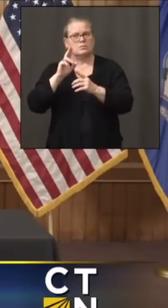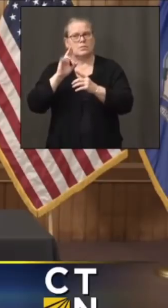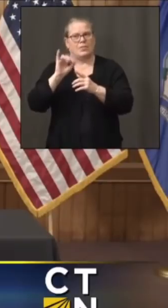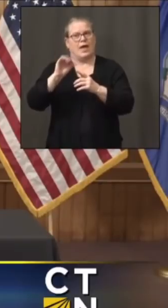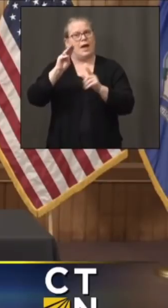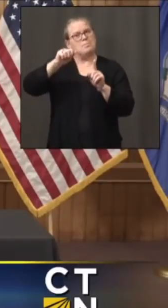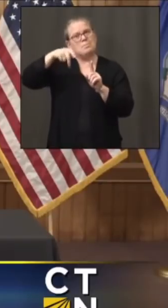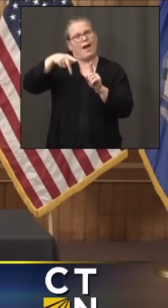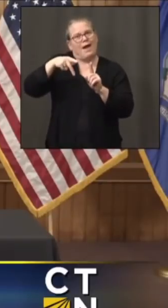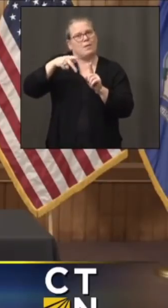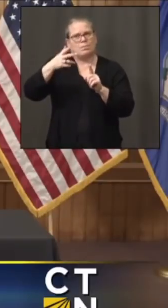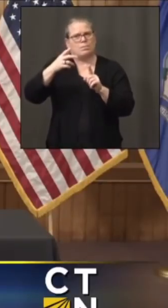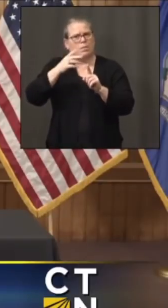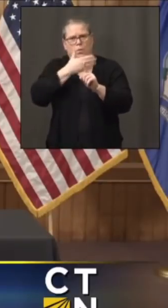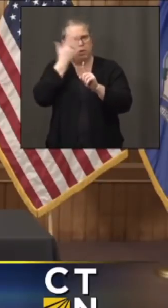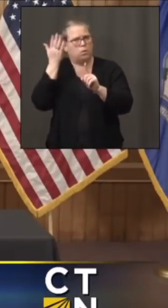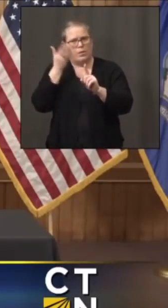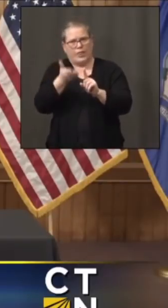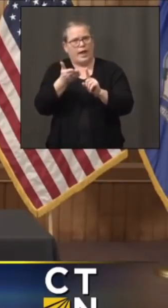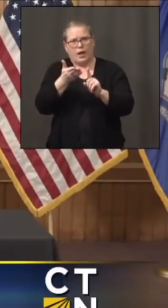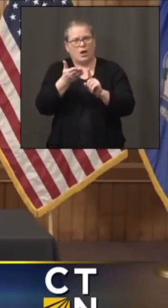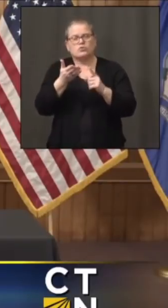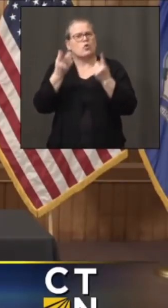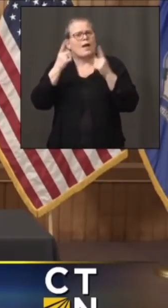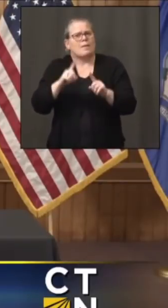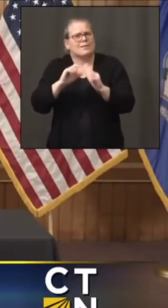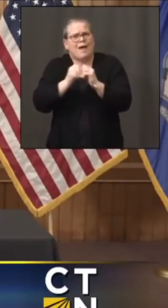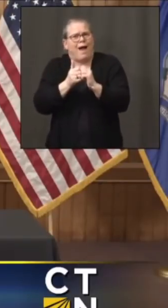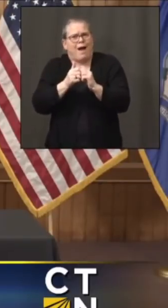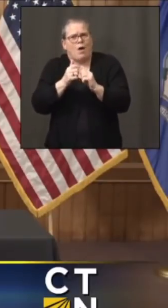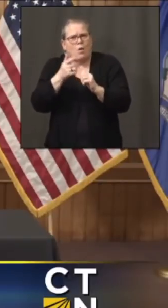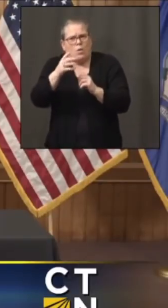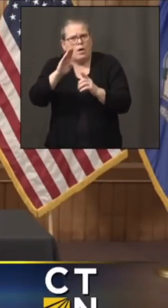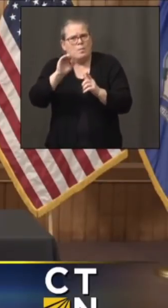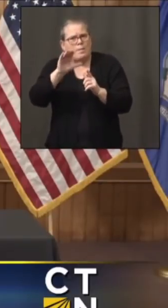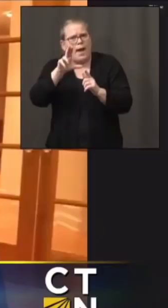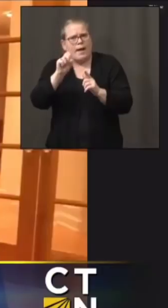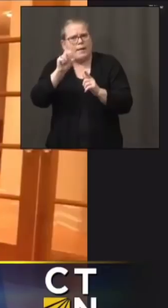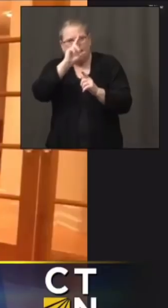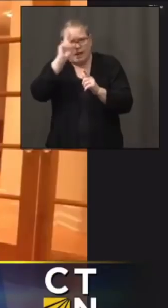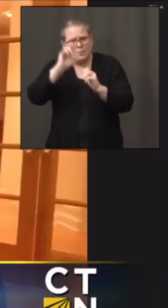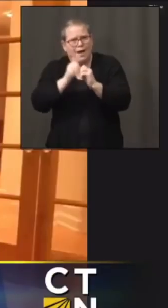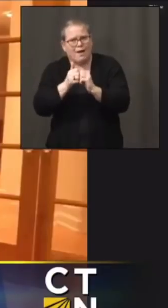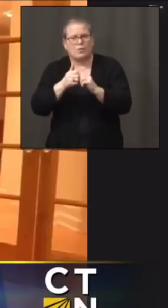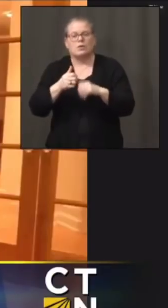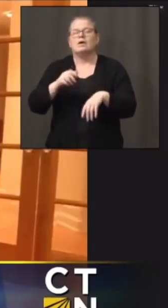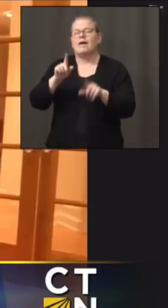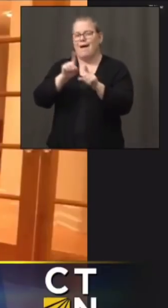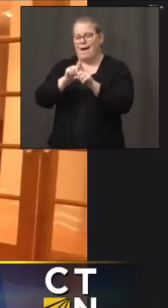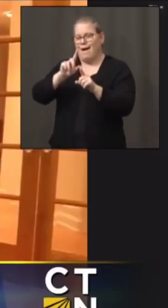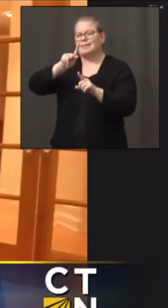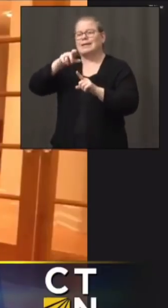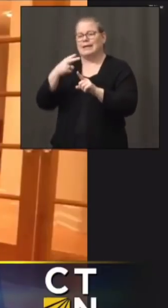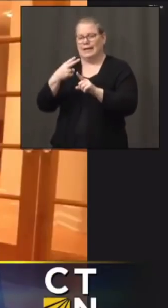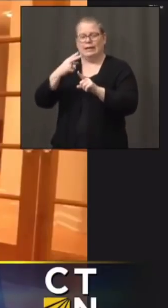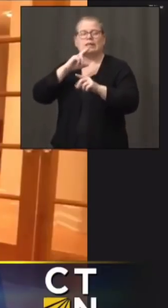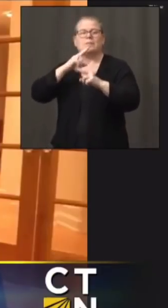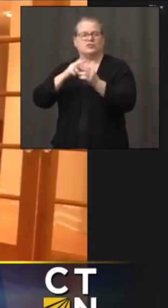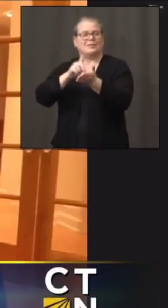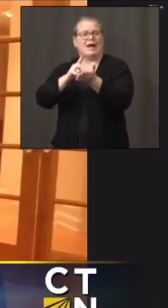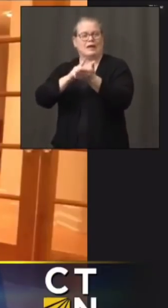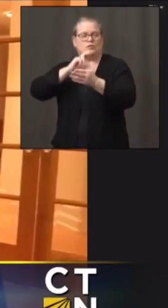map. So what happens with them? Yes, as Keith said, starting next week, all those other